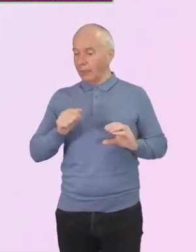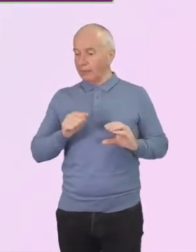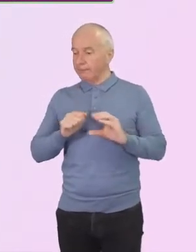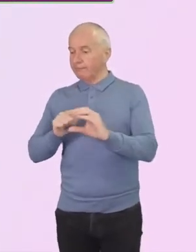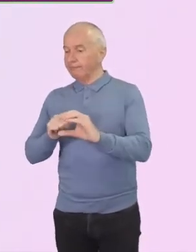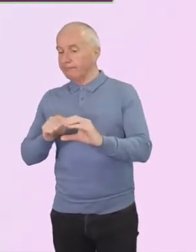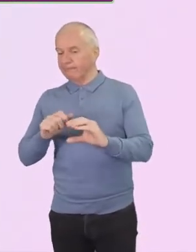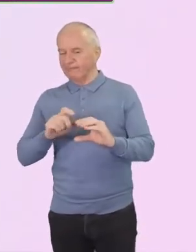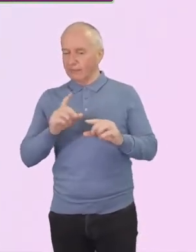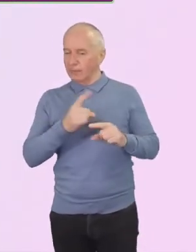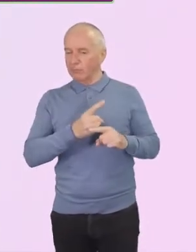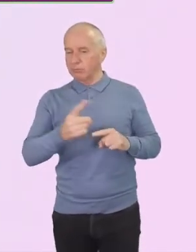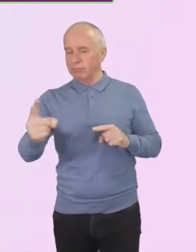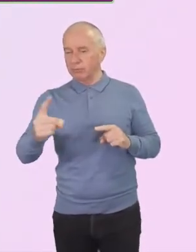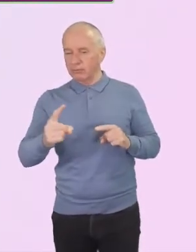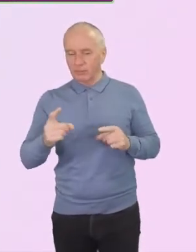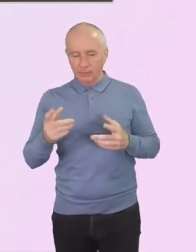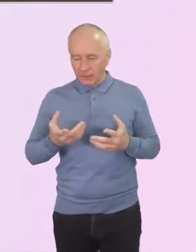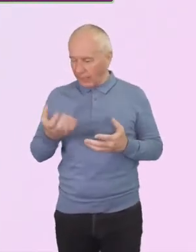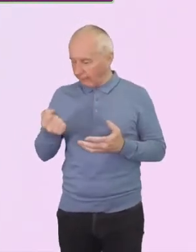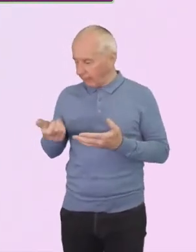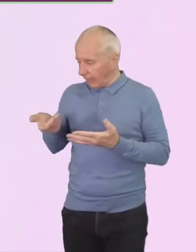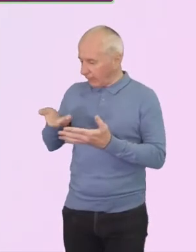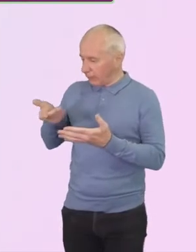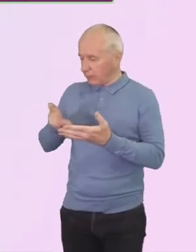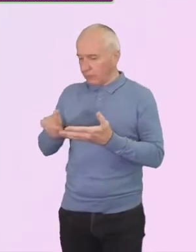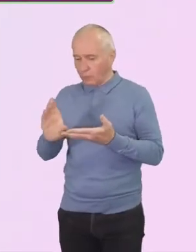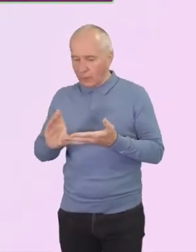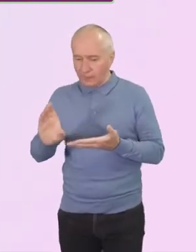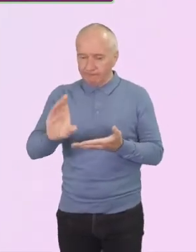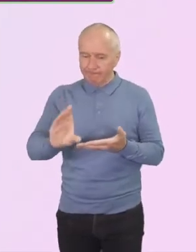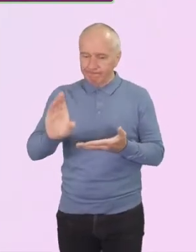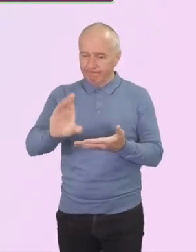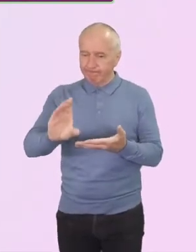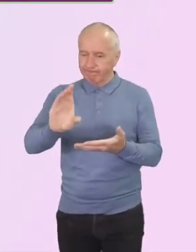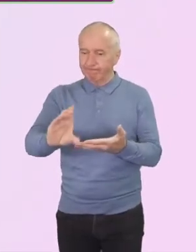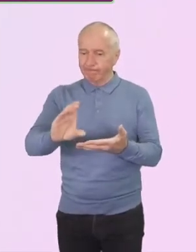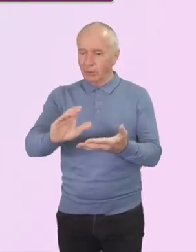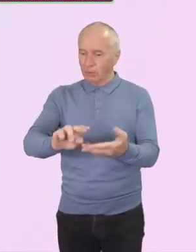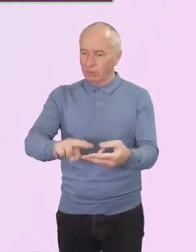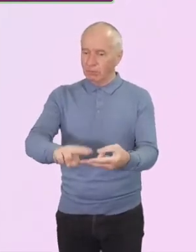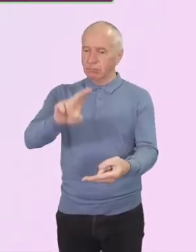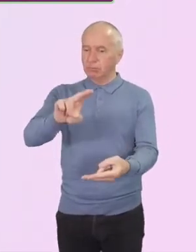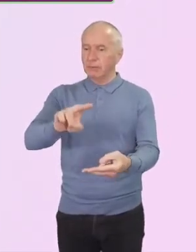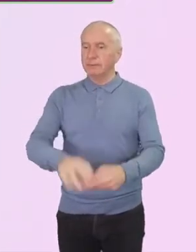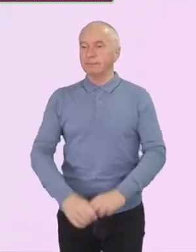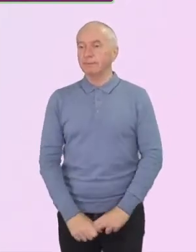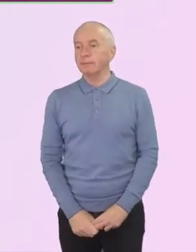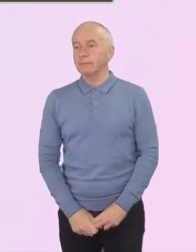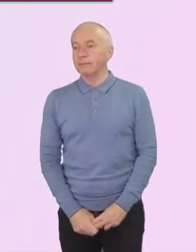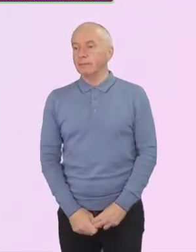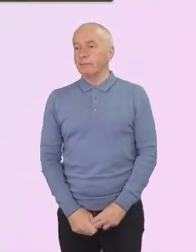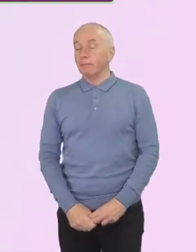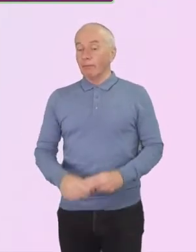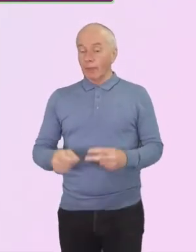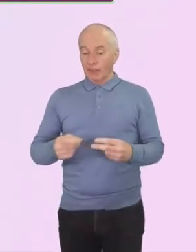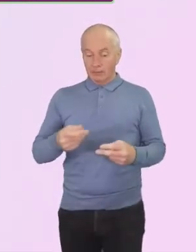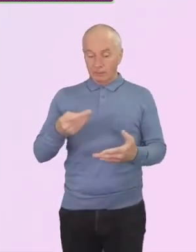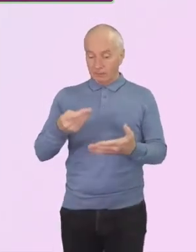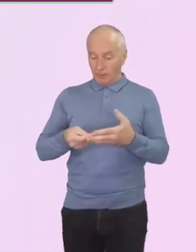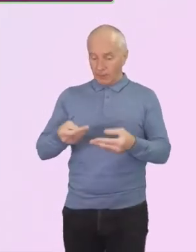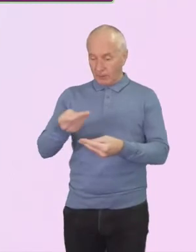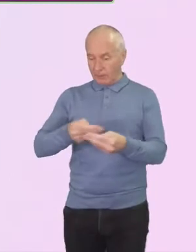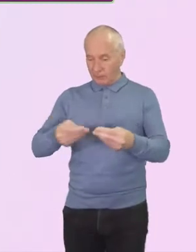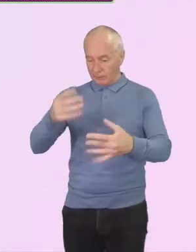from surpluses within the RBMHO. Within the balance sheet, Baptist Union